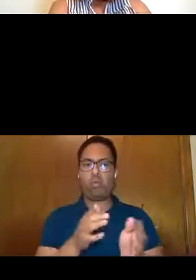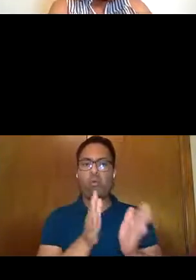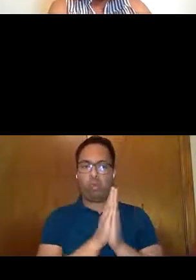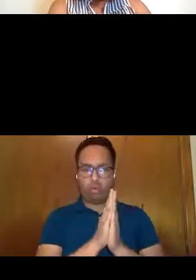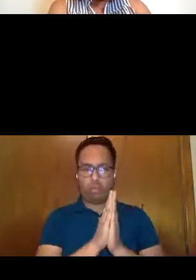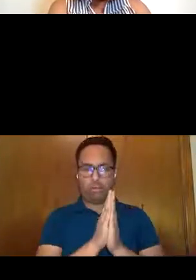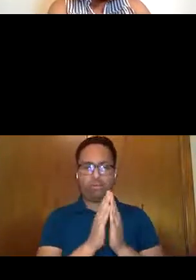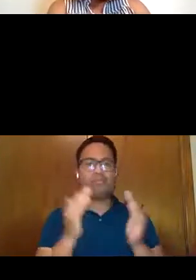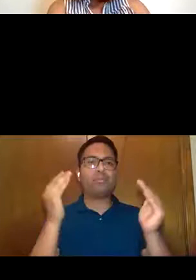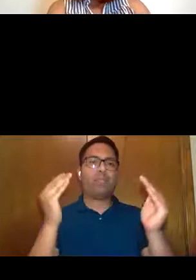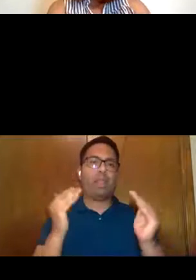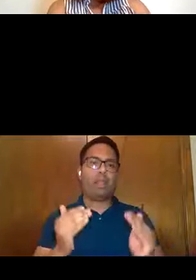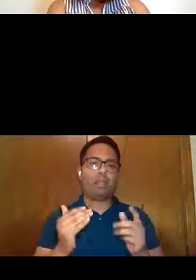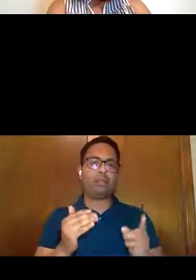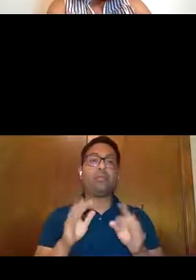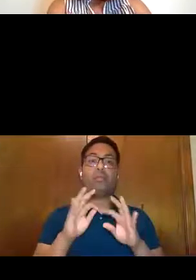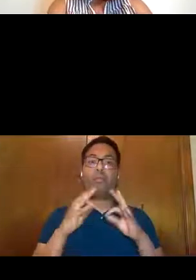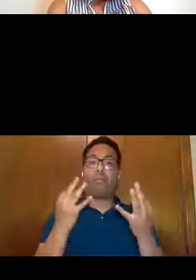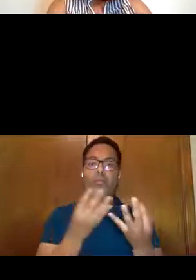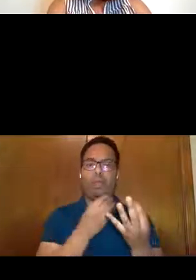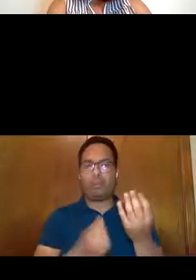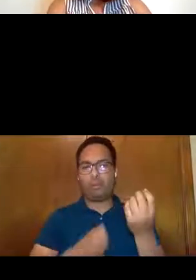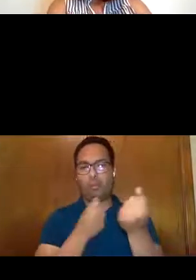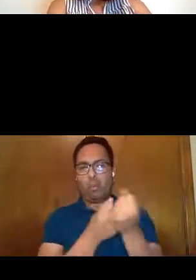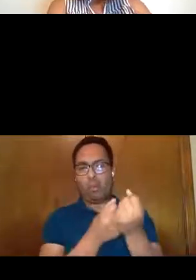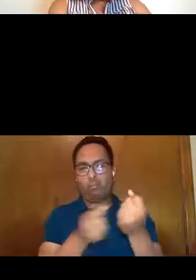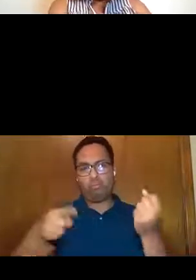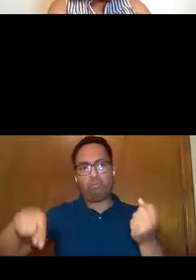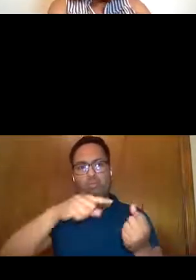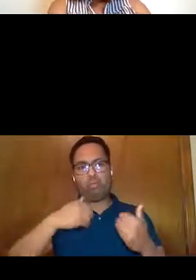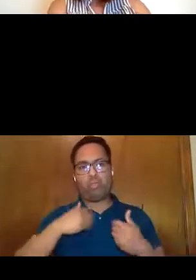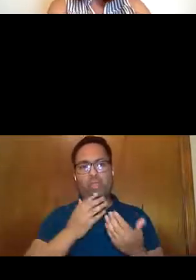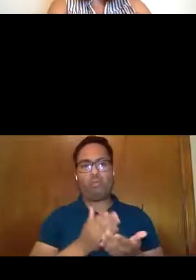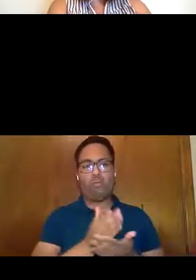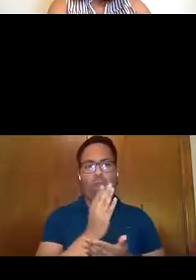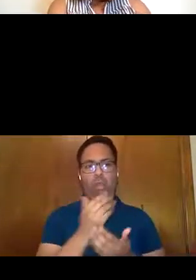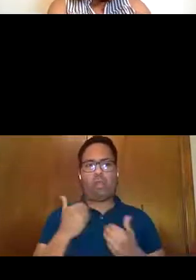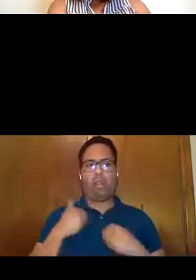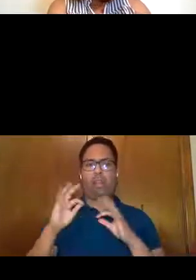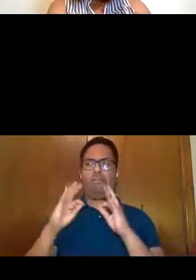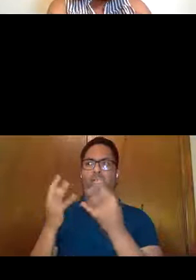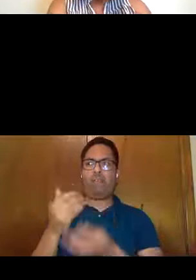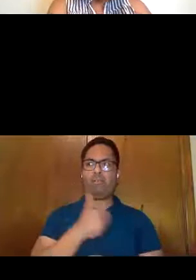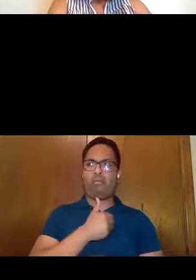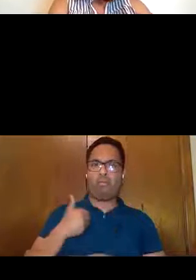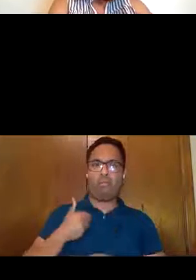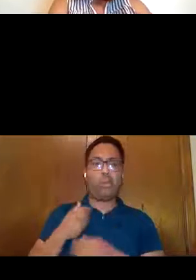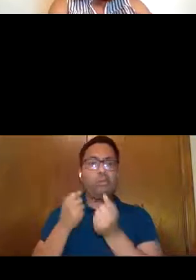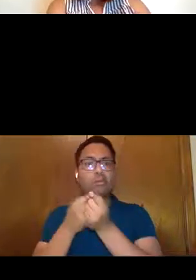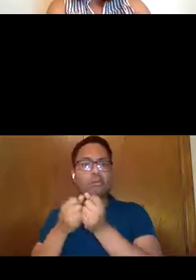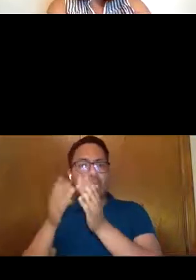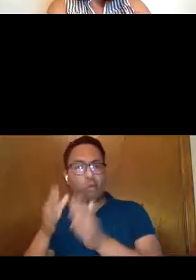Next, family and support. You have the right to have a family member, a support person, or